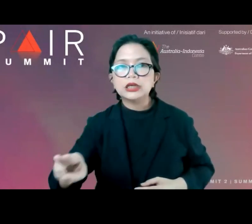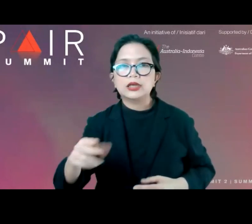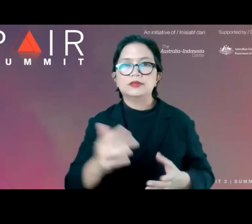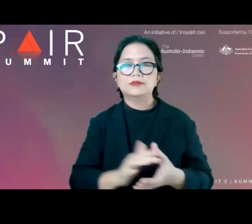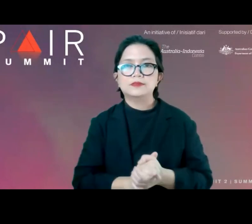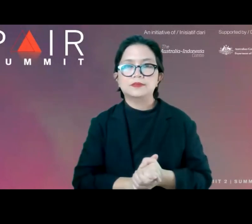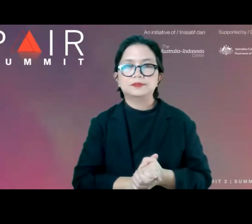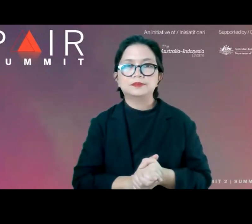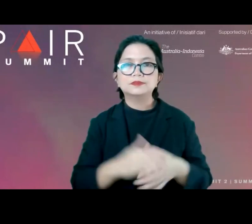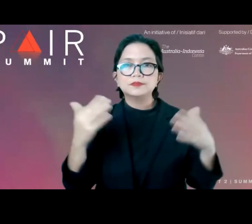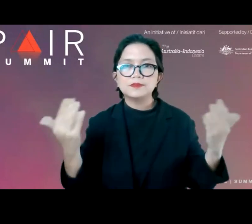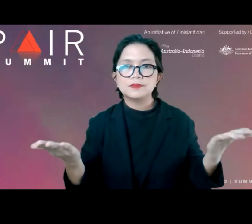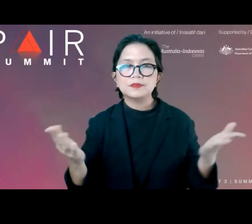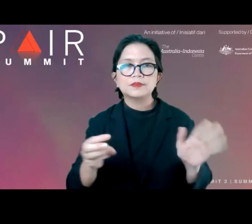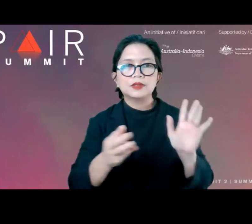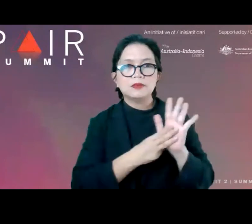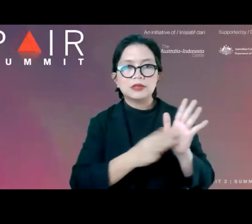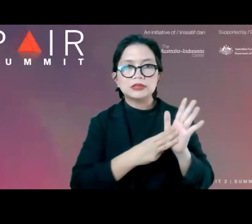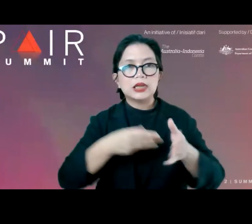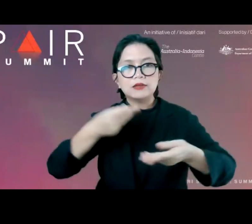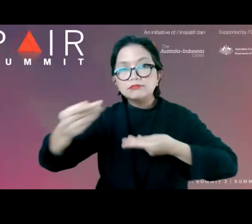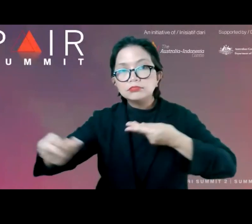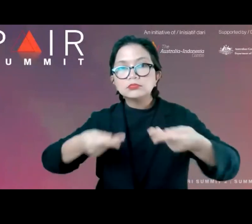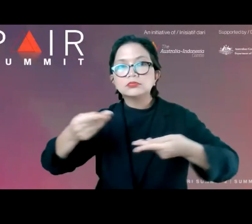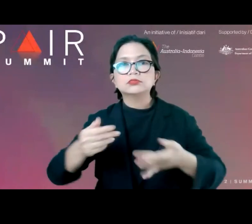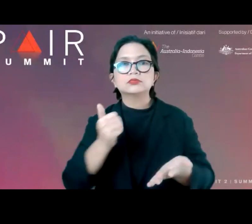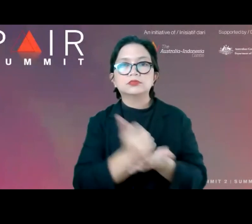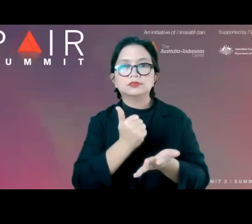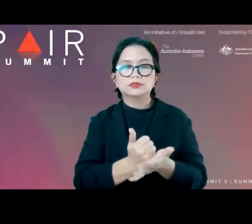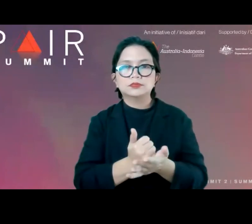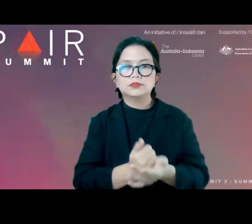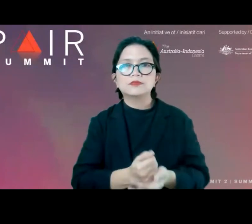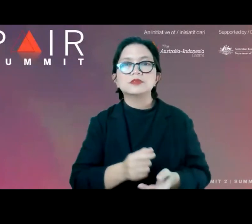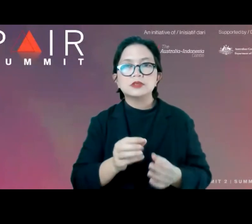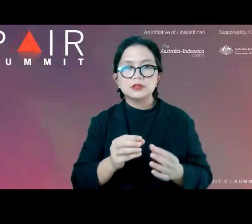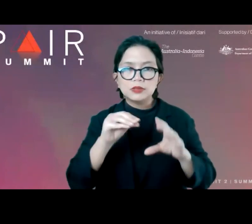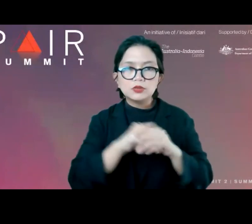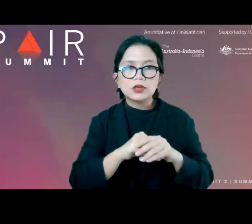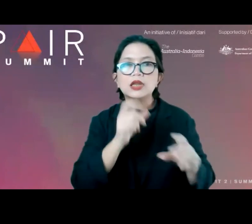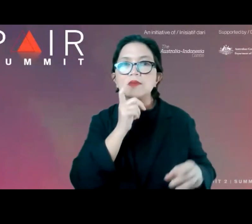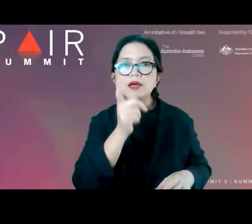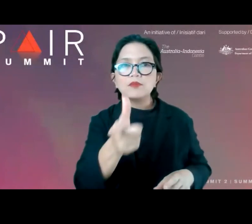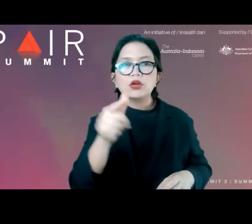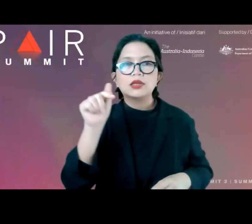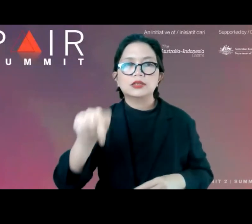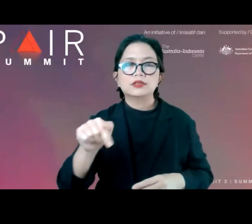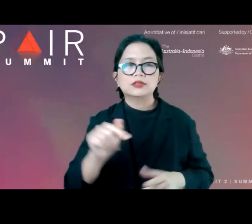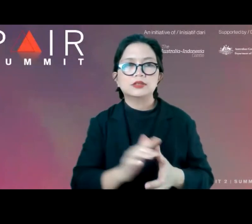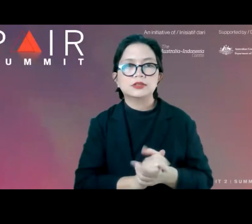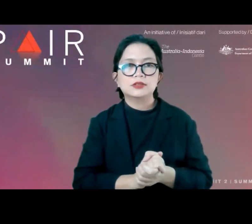that have been brought out by the report. Some of them include making PPE equipment available, for instance.